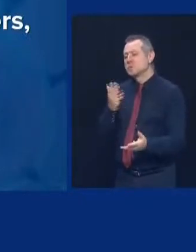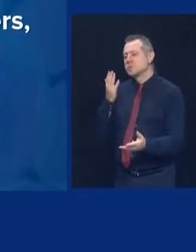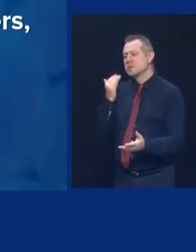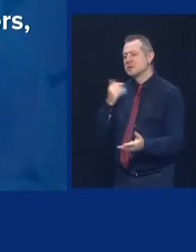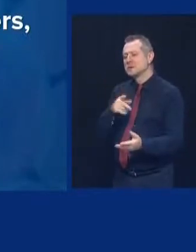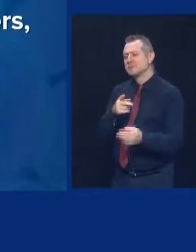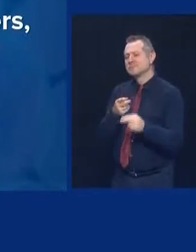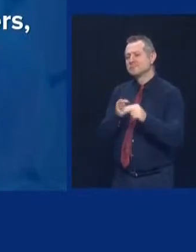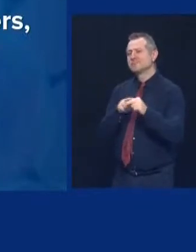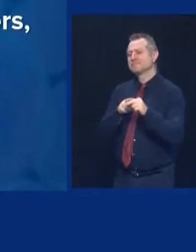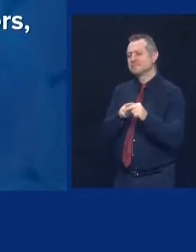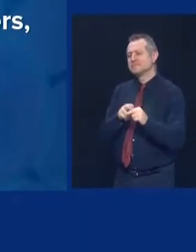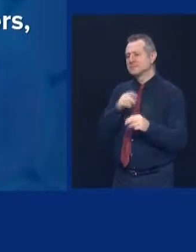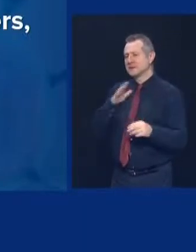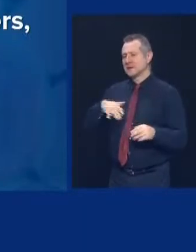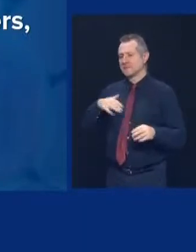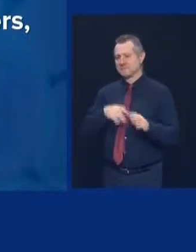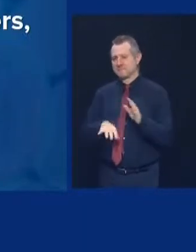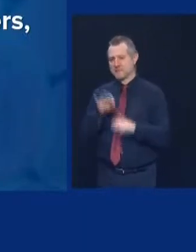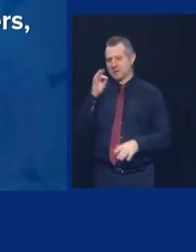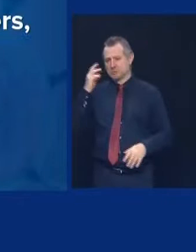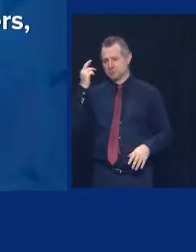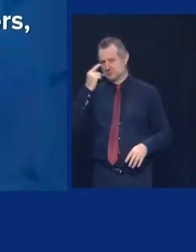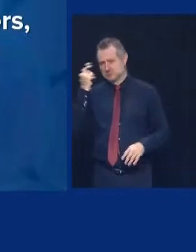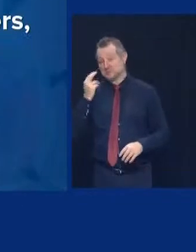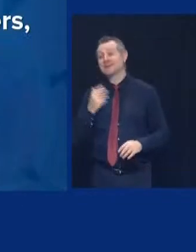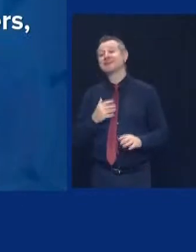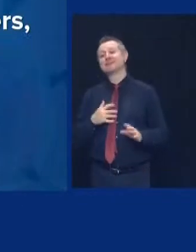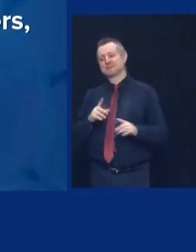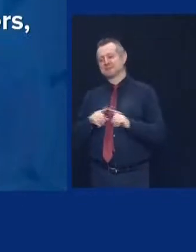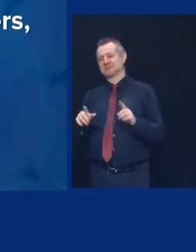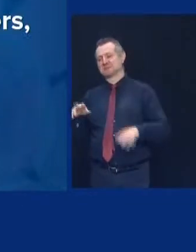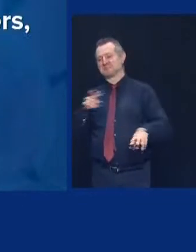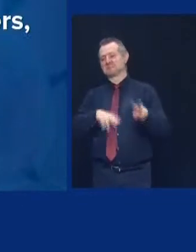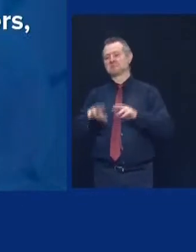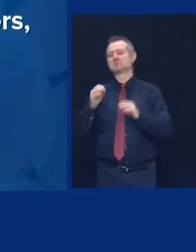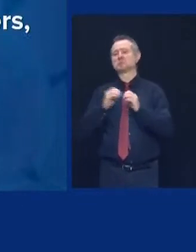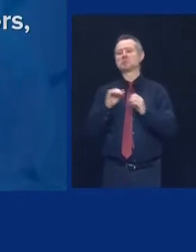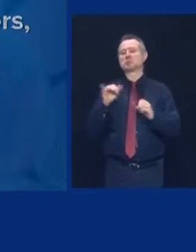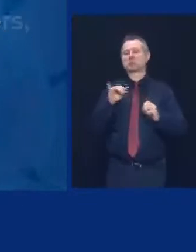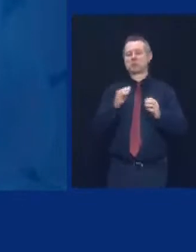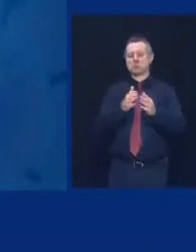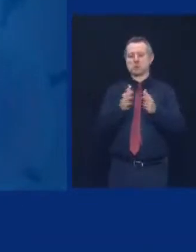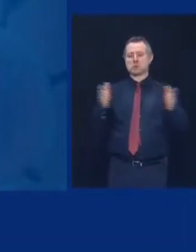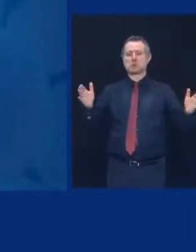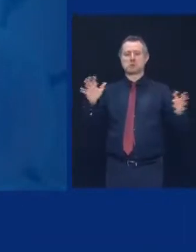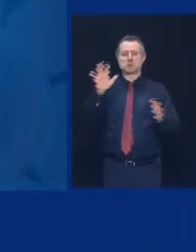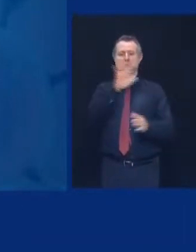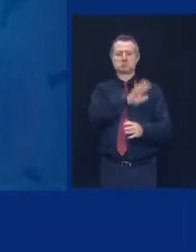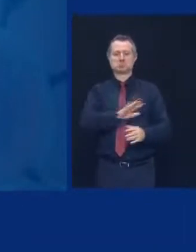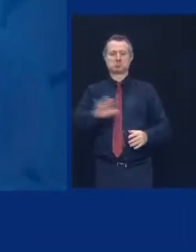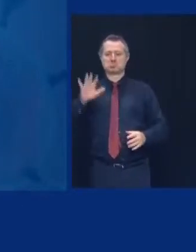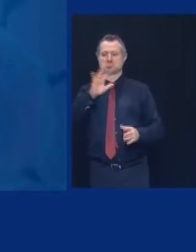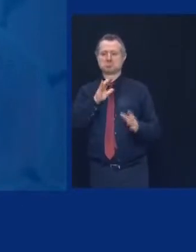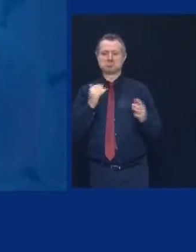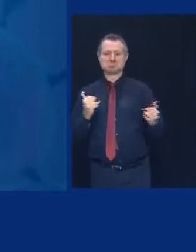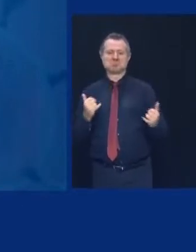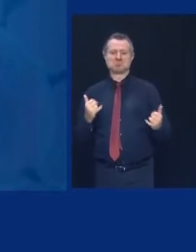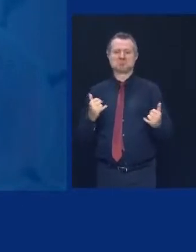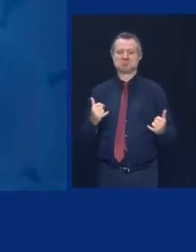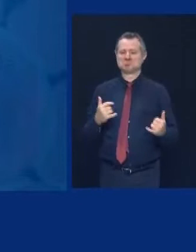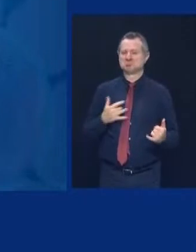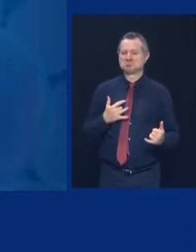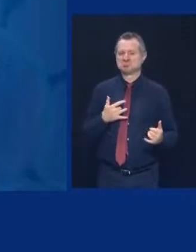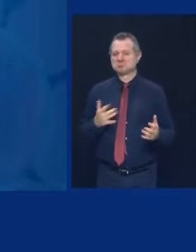yet. It looks like a more of a widespread, just community spread. At this point, we're going to do